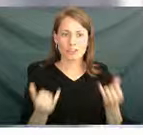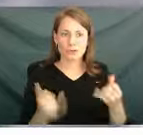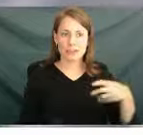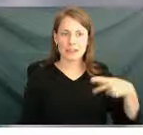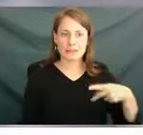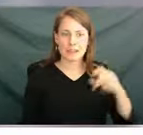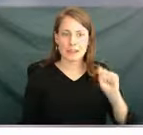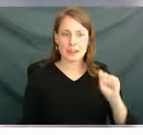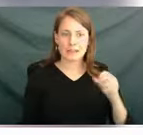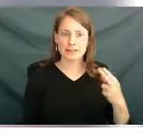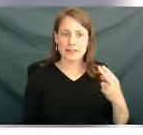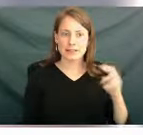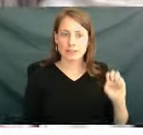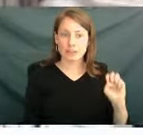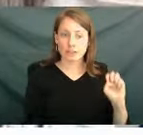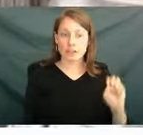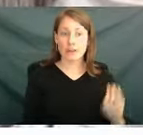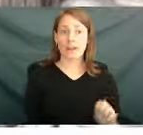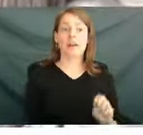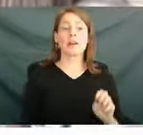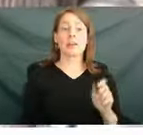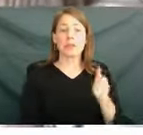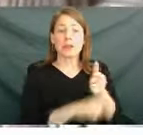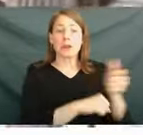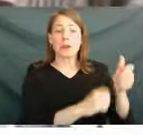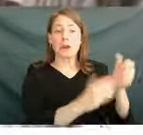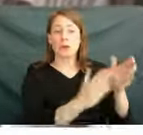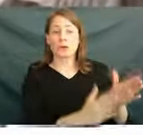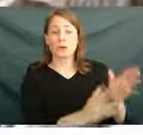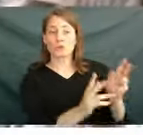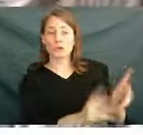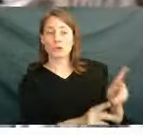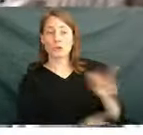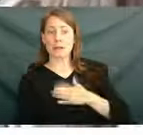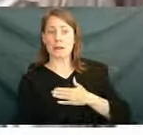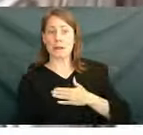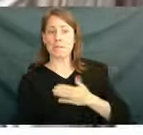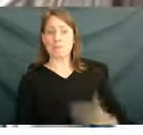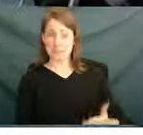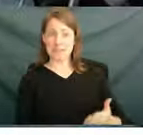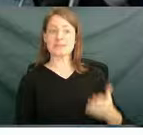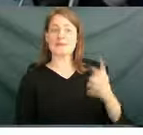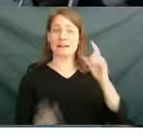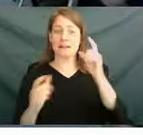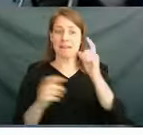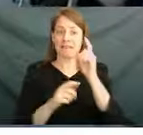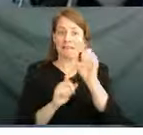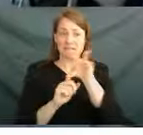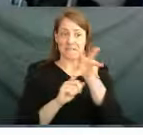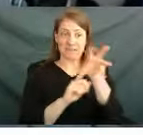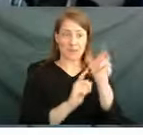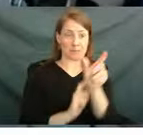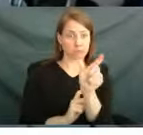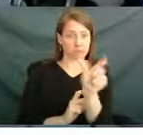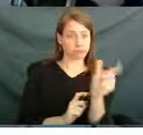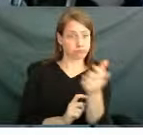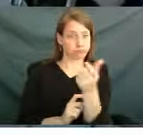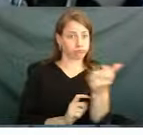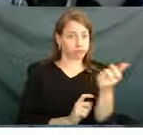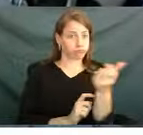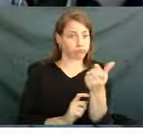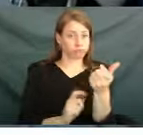party and posted the images online. The court must decide if she's also guilty of being a